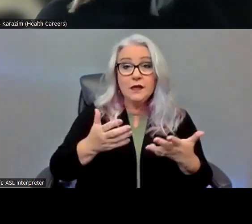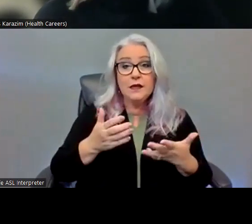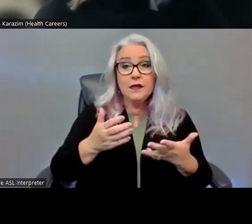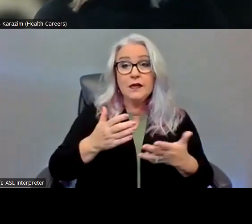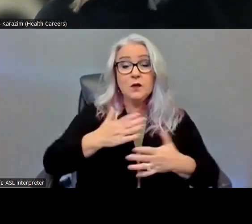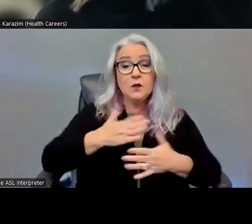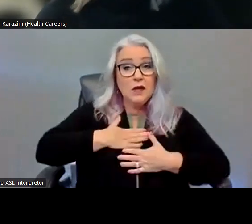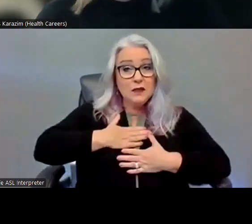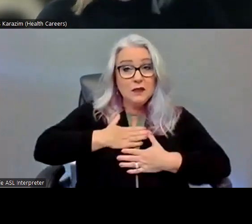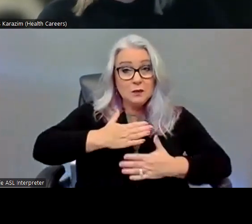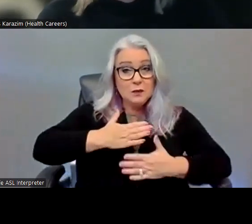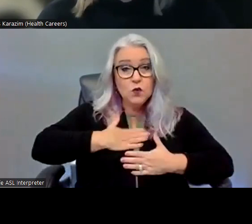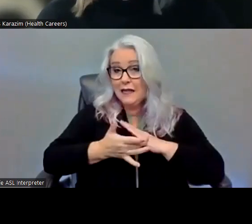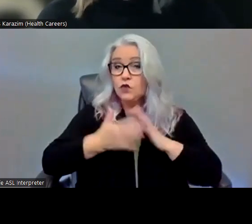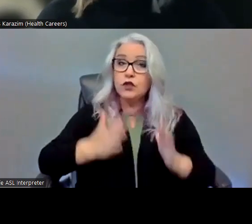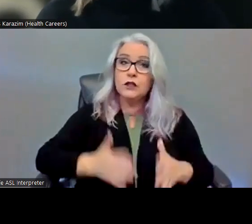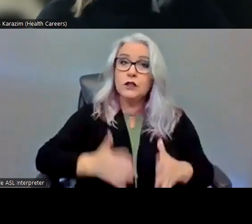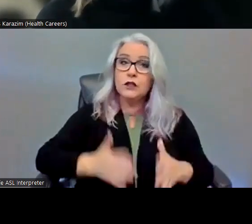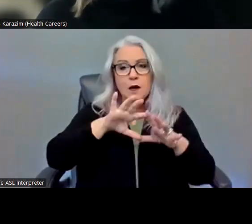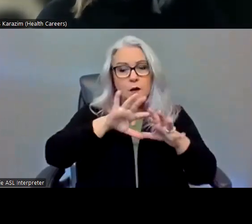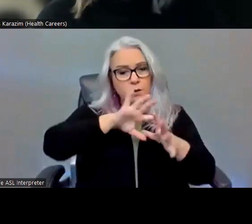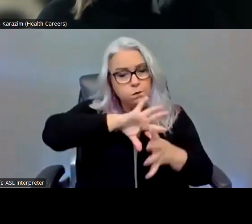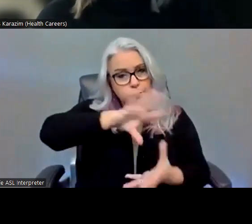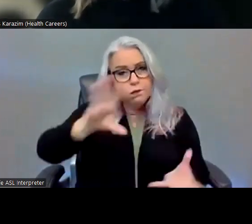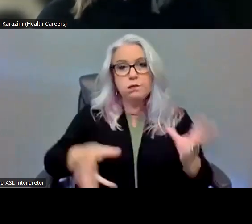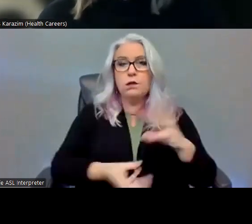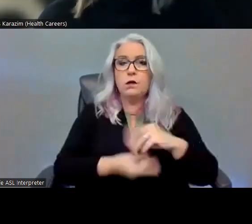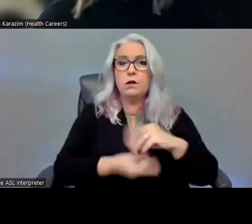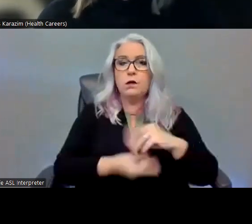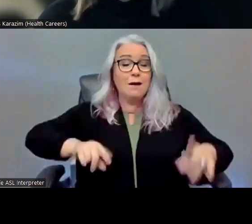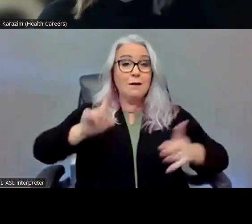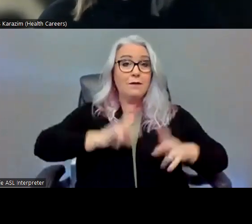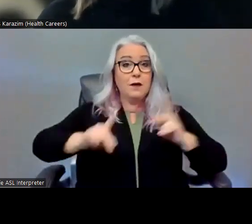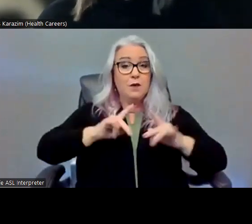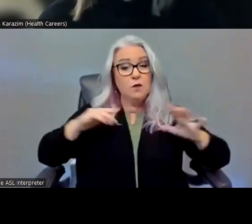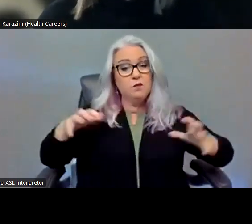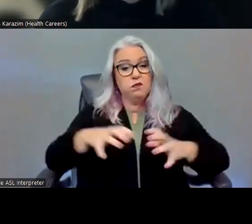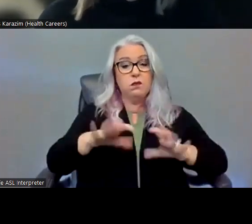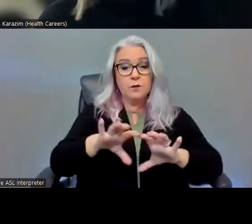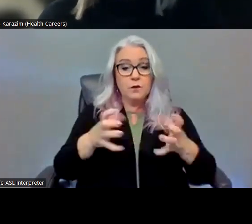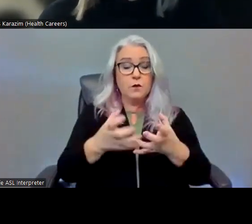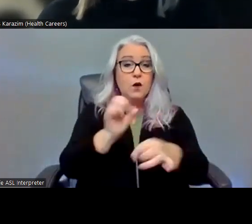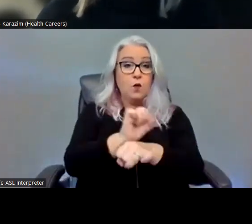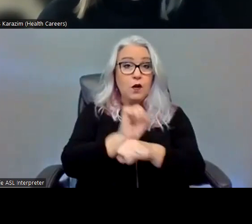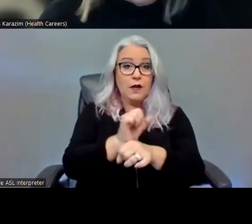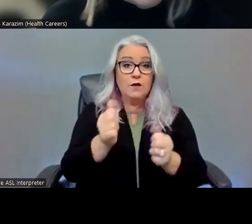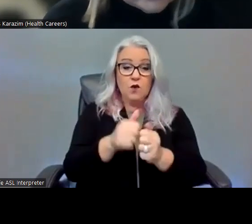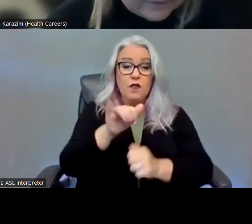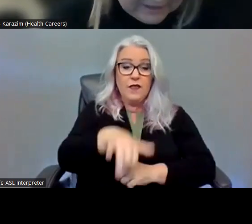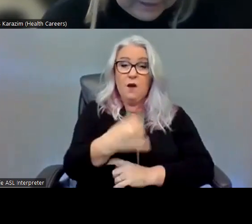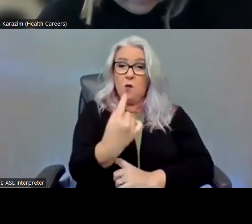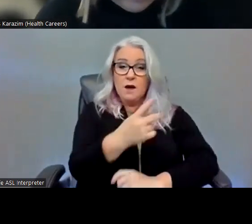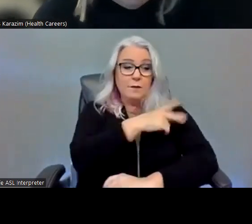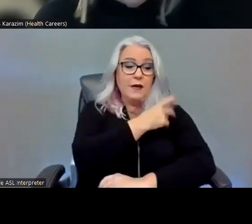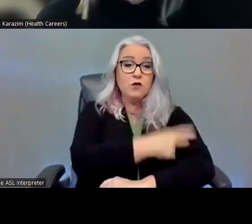lab, a whole variety of people working on behalf of that patient's well-being. Down